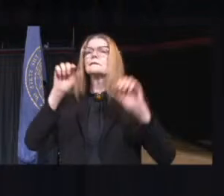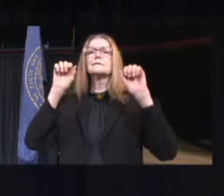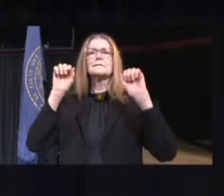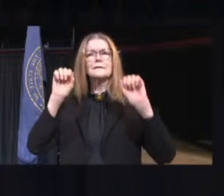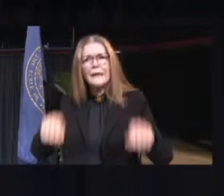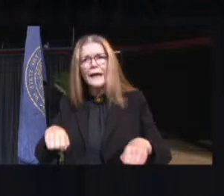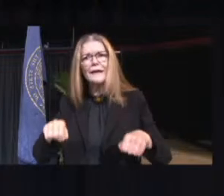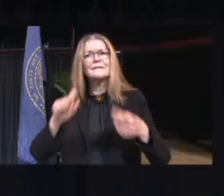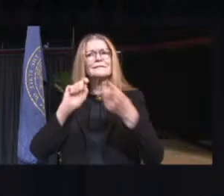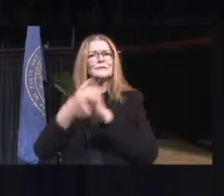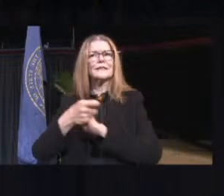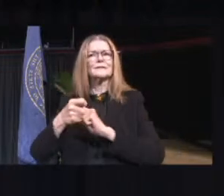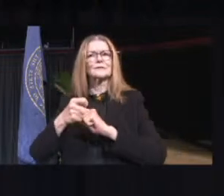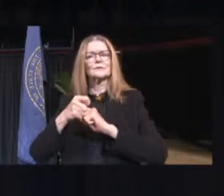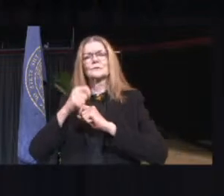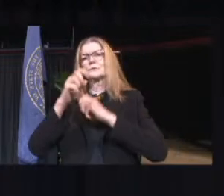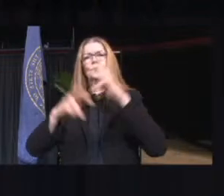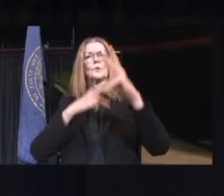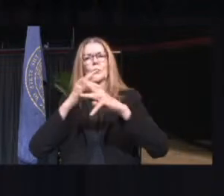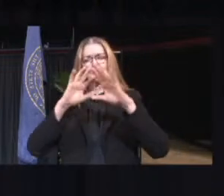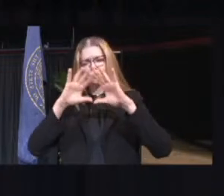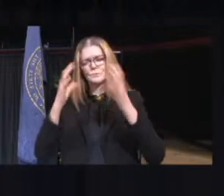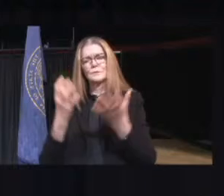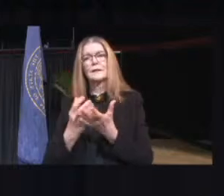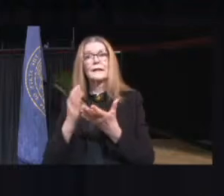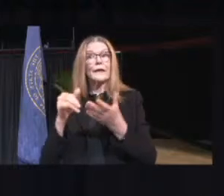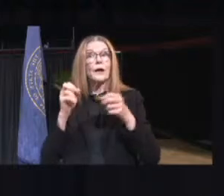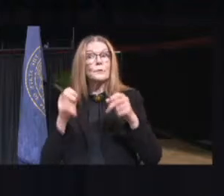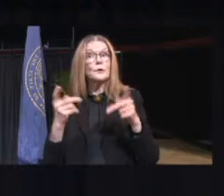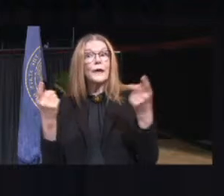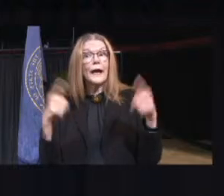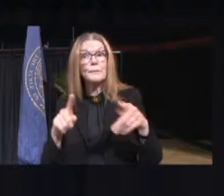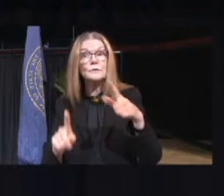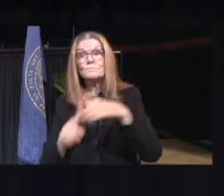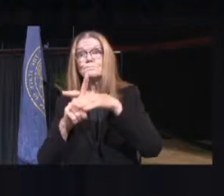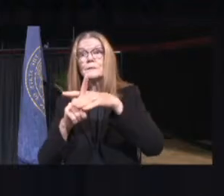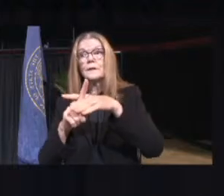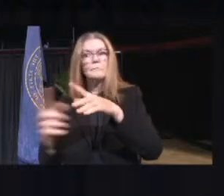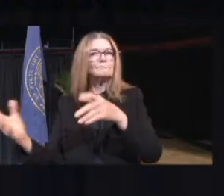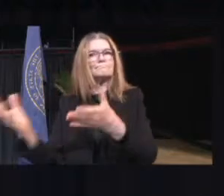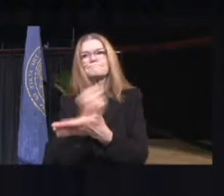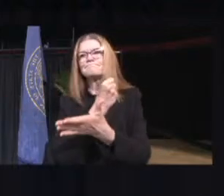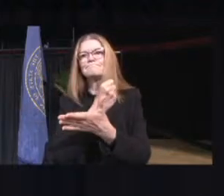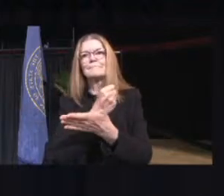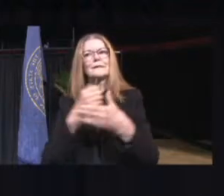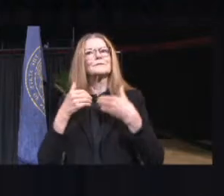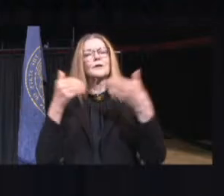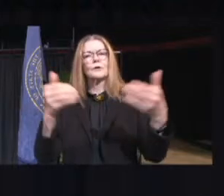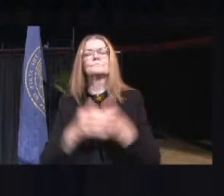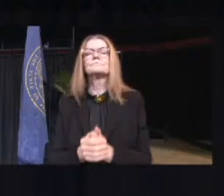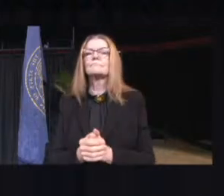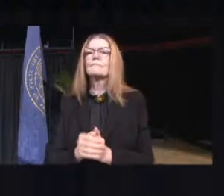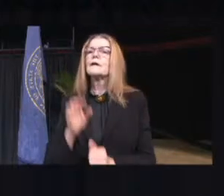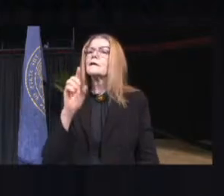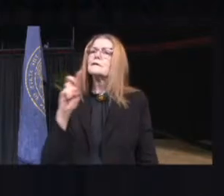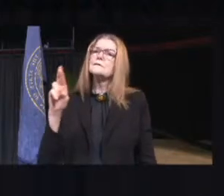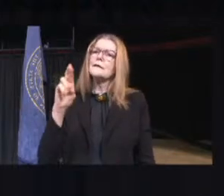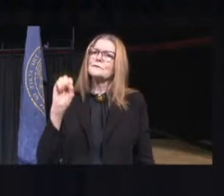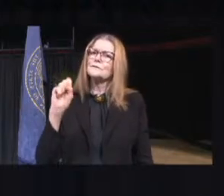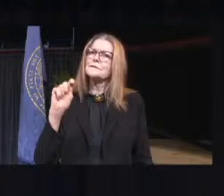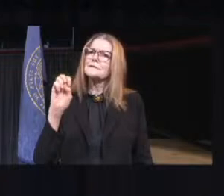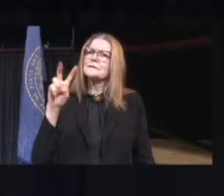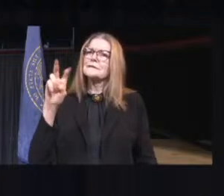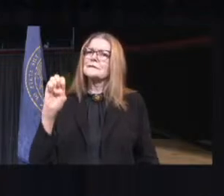And when that opportunity comes, we need to take it and run with it. Something Dr. Steve Joel shared with me that's always stuck with me is